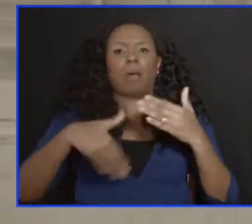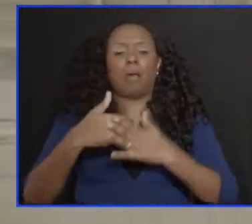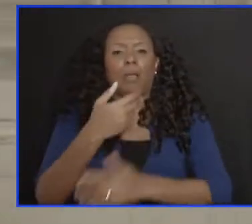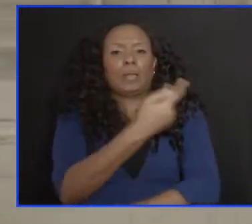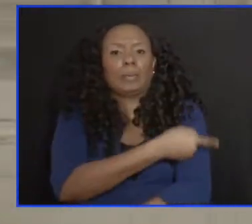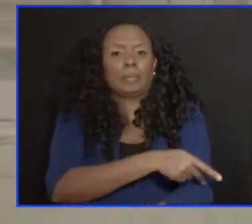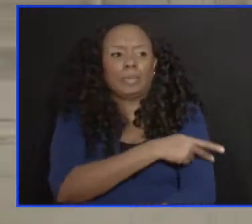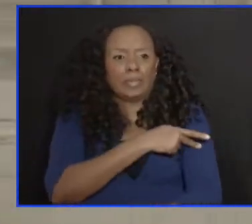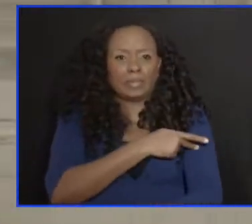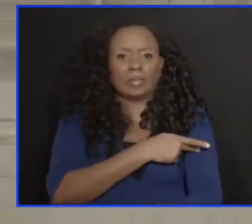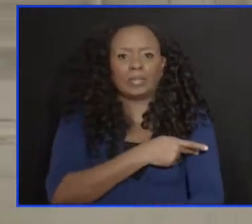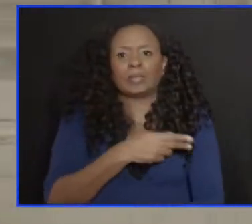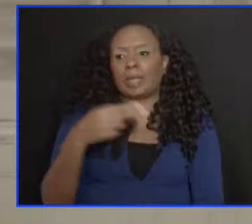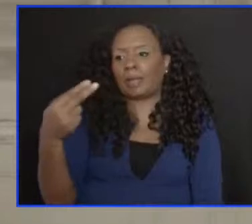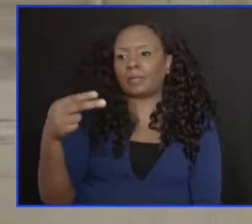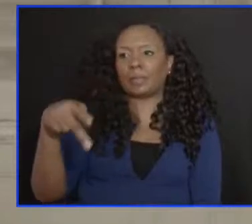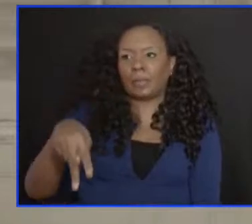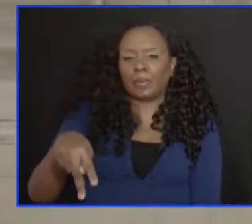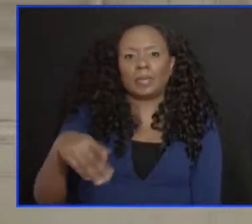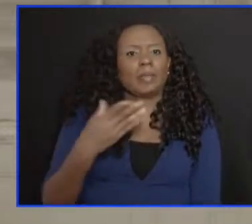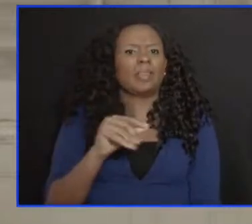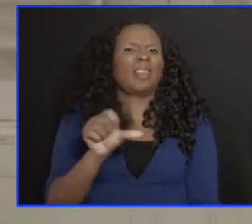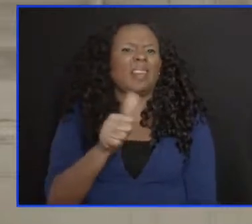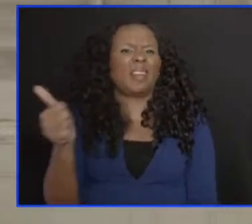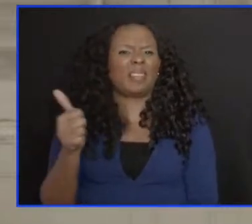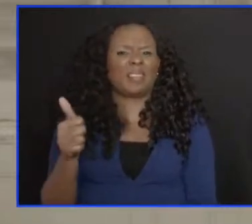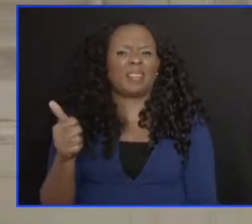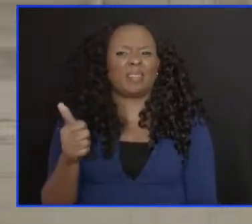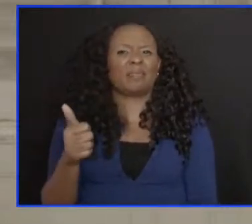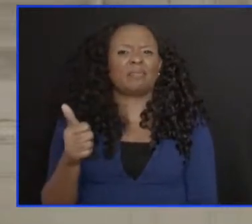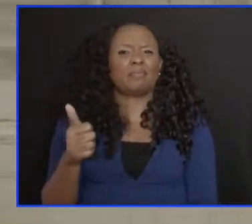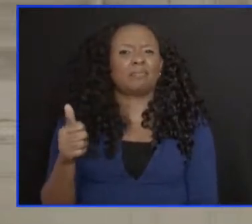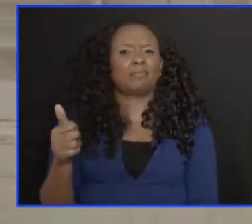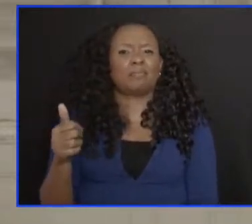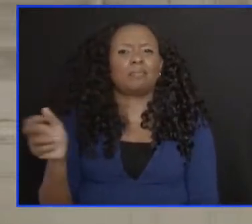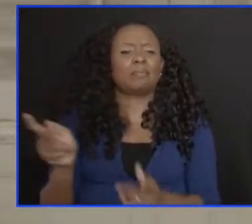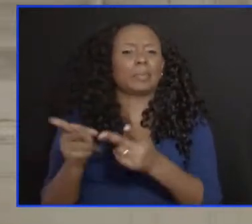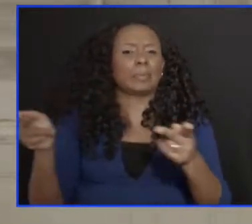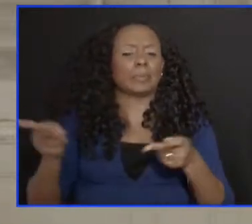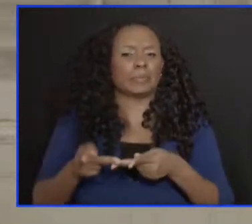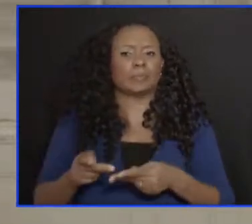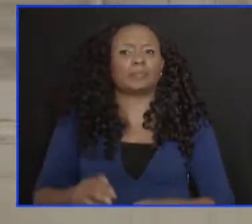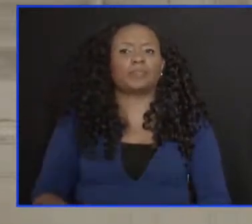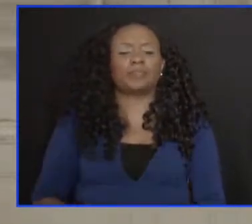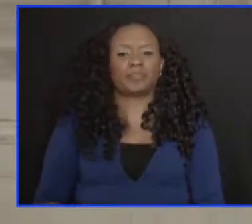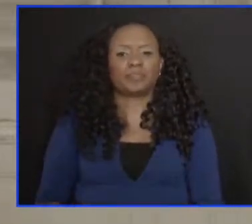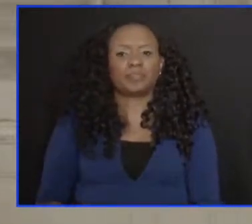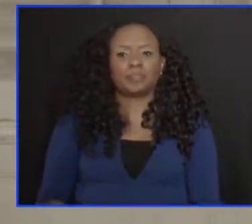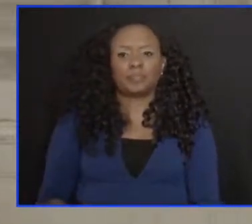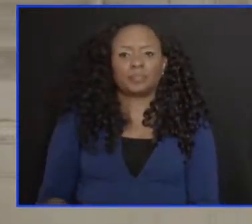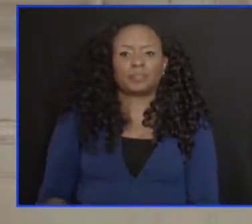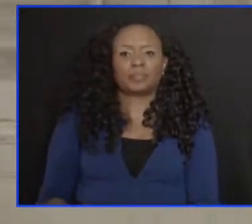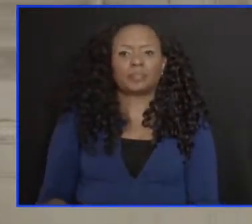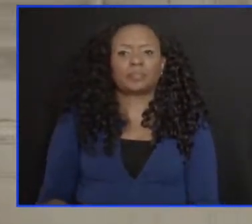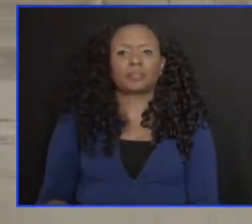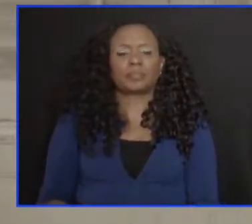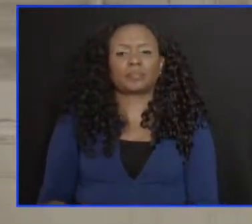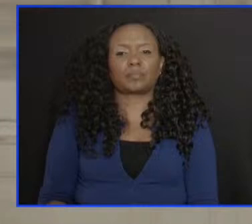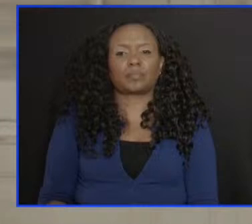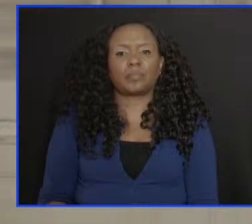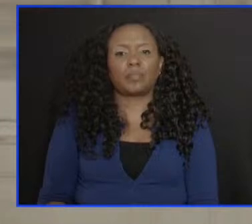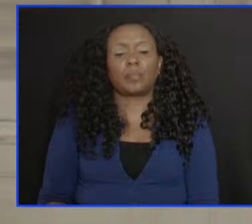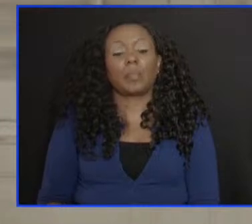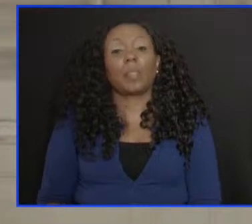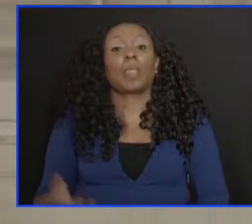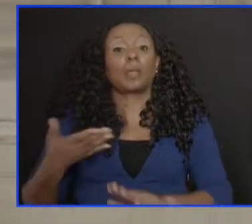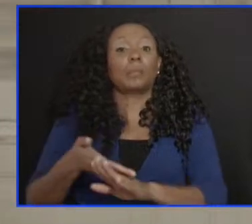our facilities across the country. I just want to start off by saying, David, before I get into any details about what's actually going on in